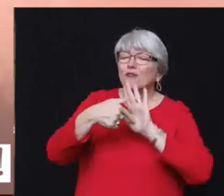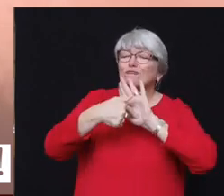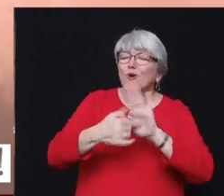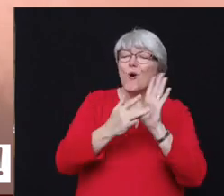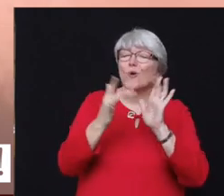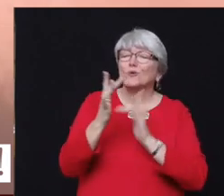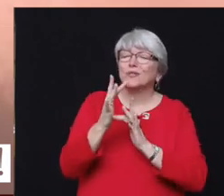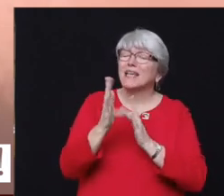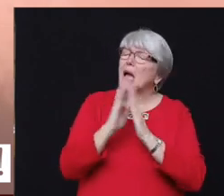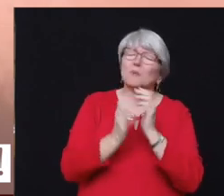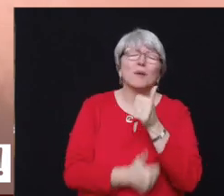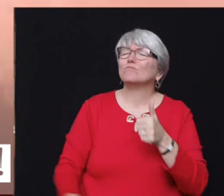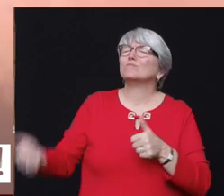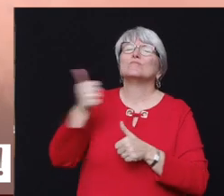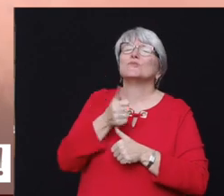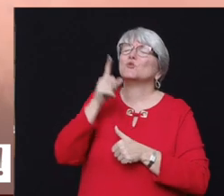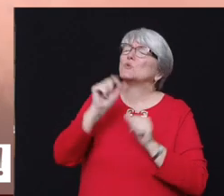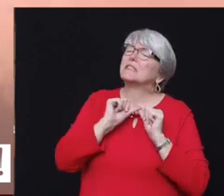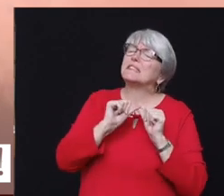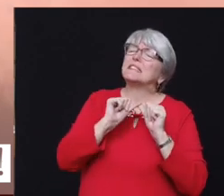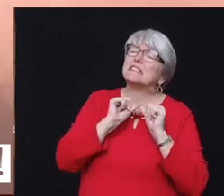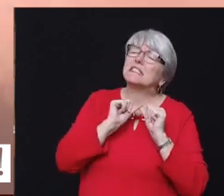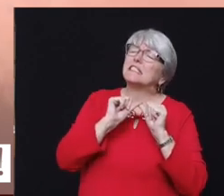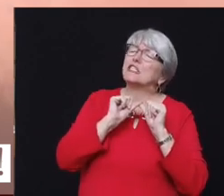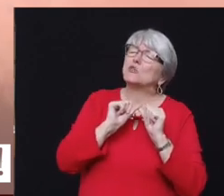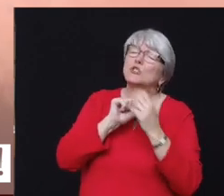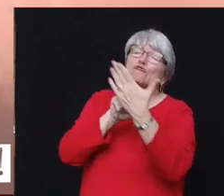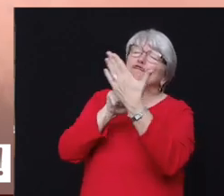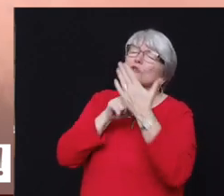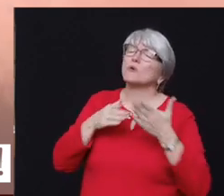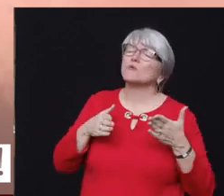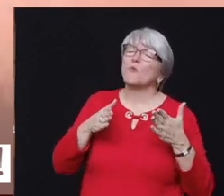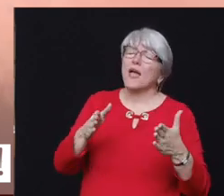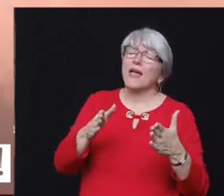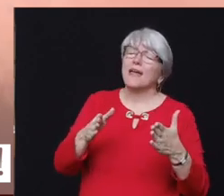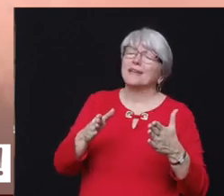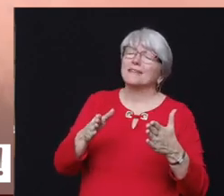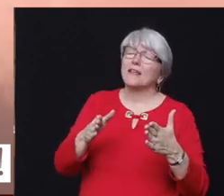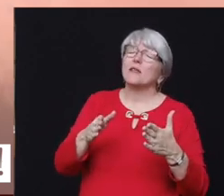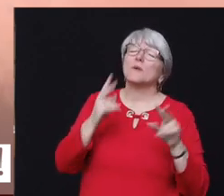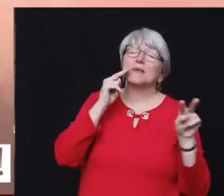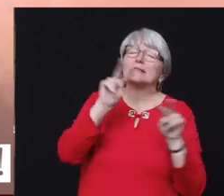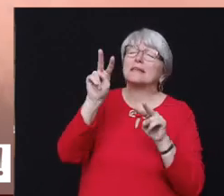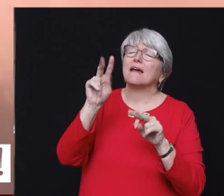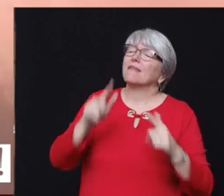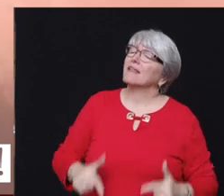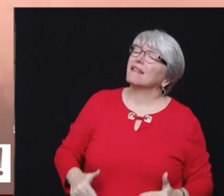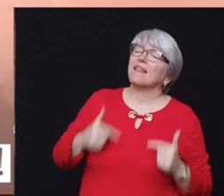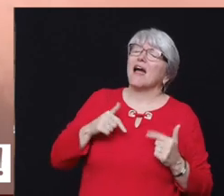pray that above anything else, you continually show us ways that point us towards the life,